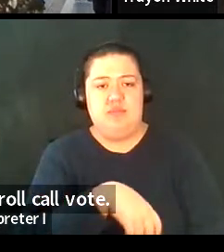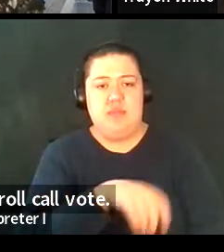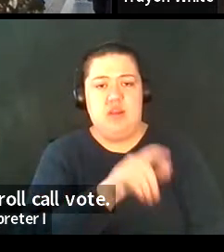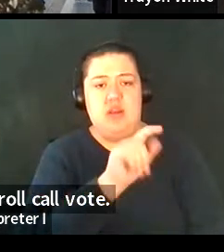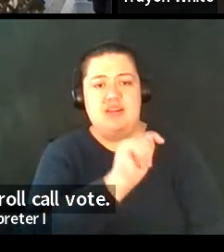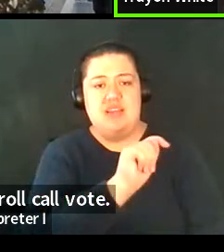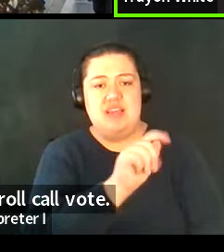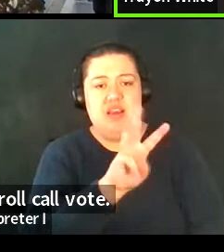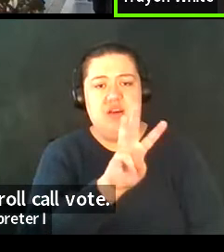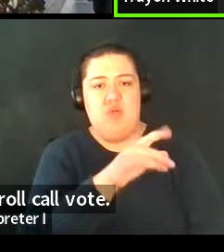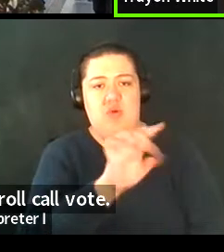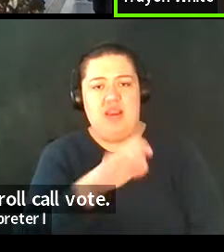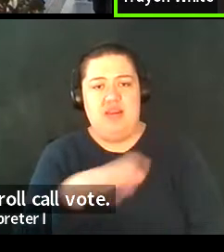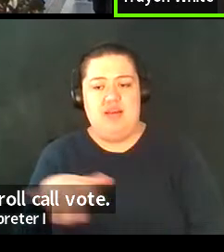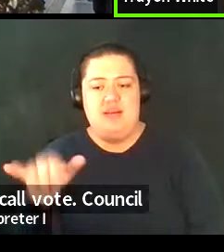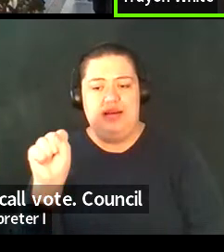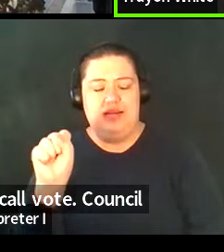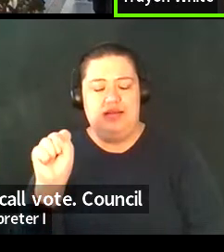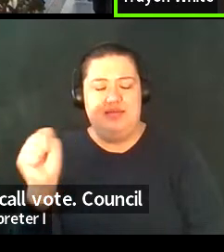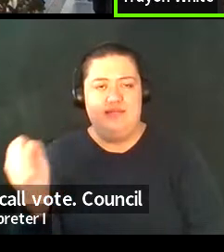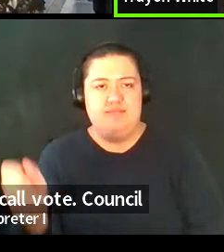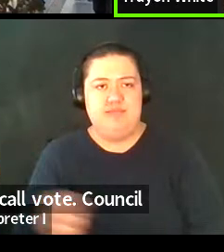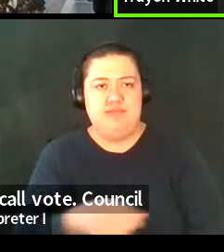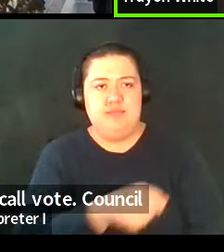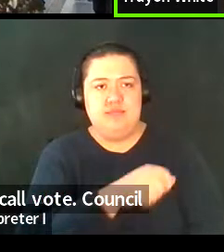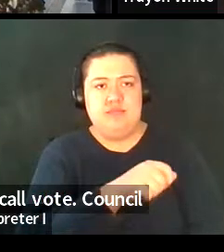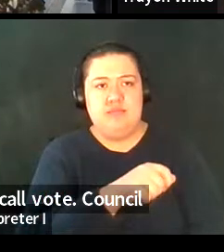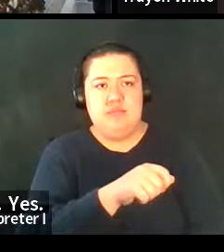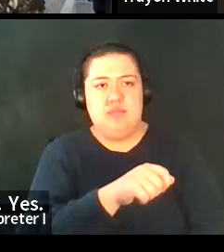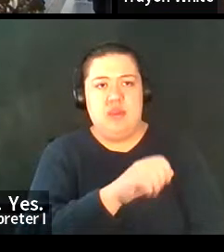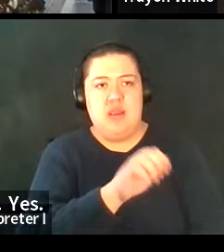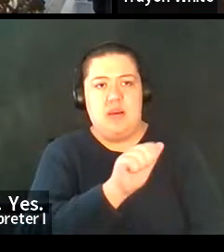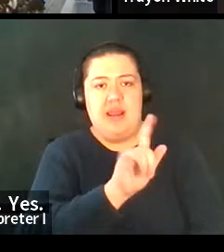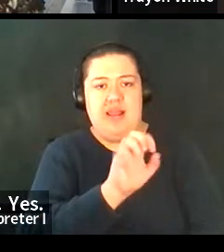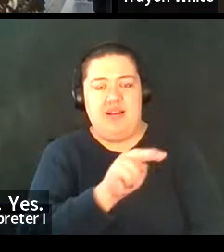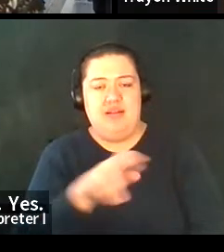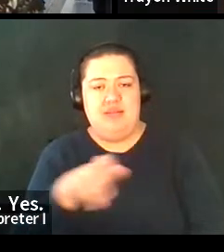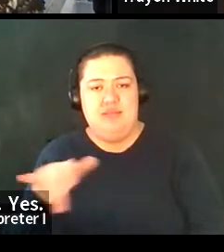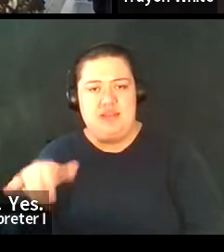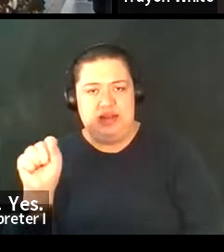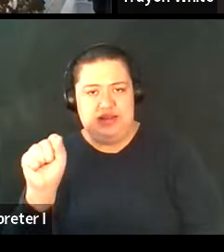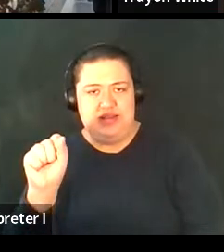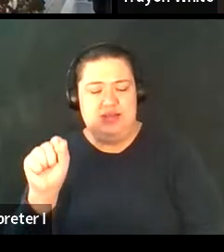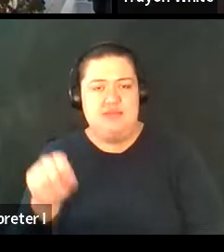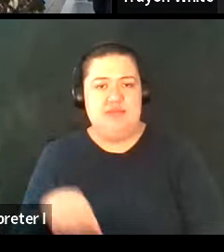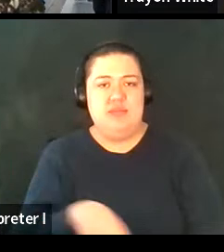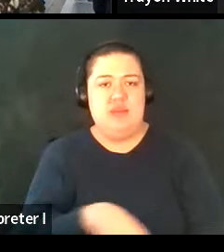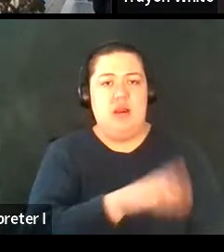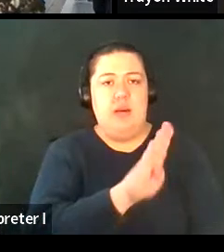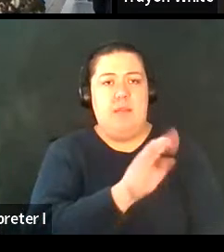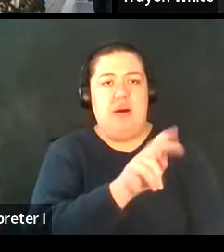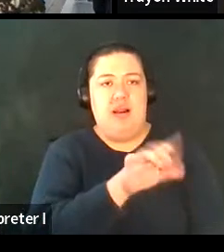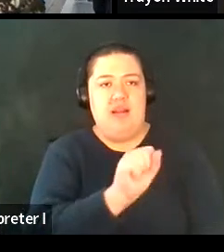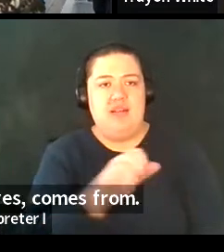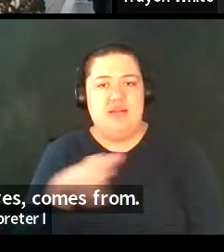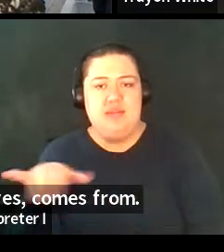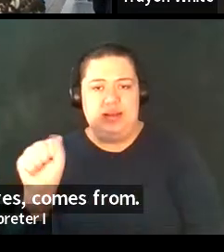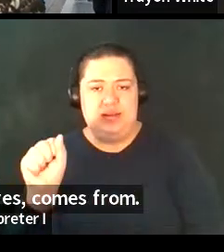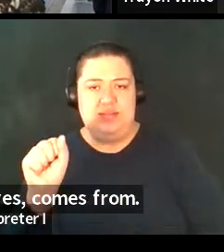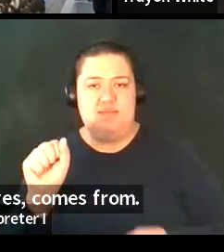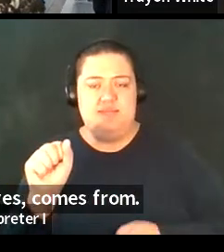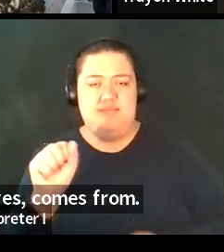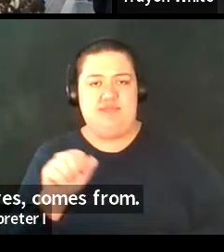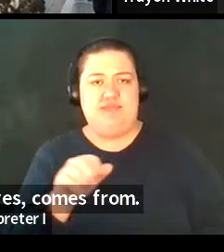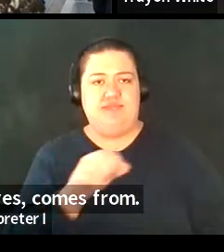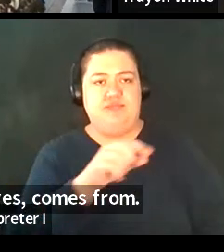Trayon White. Yes. Councilmember Trayon White votes yes. Councilmember Allen. Yes. Councilmember Allen votes yes. Councilmember Bonds. Yes.